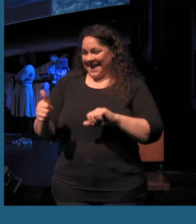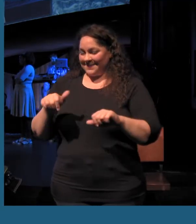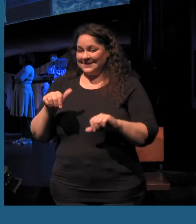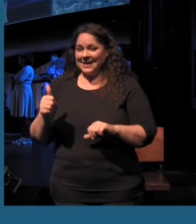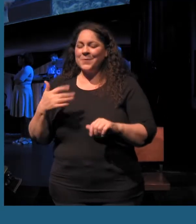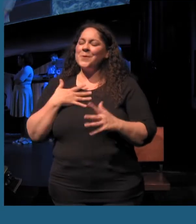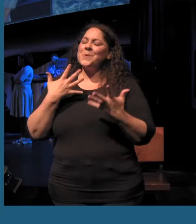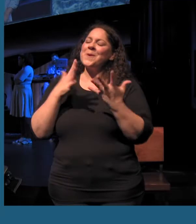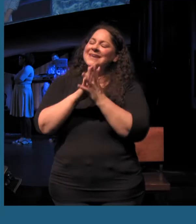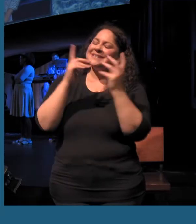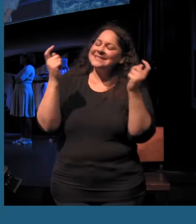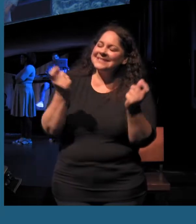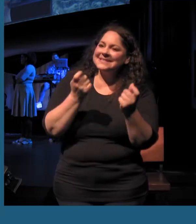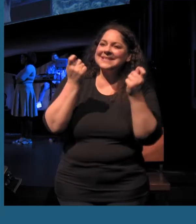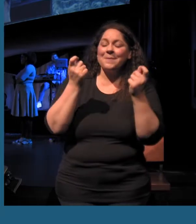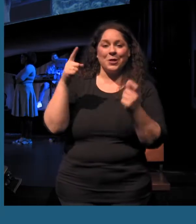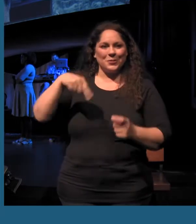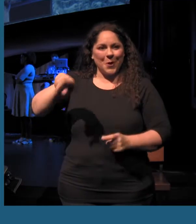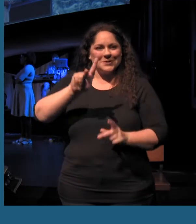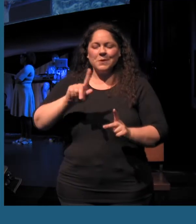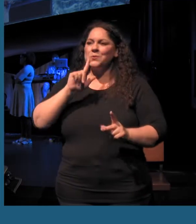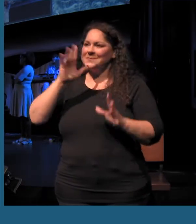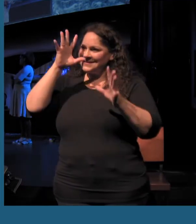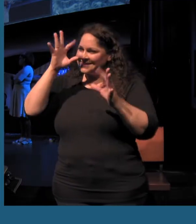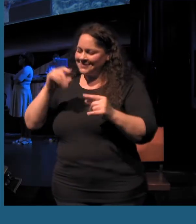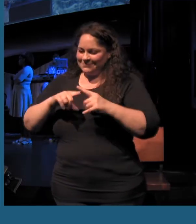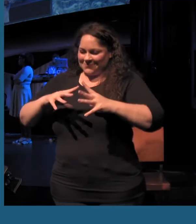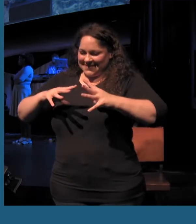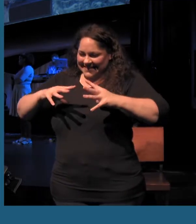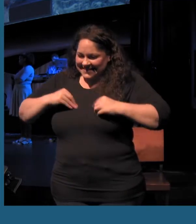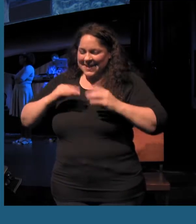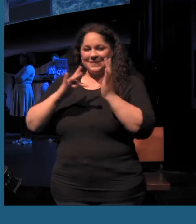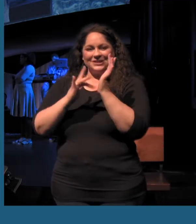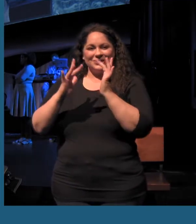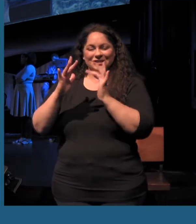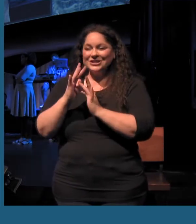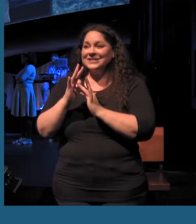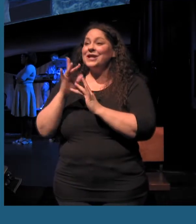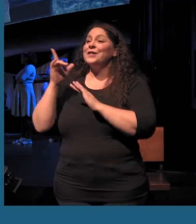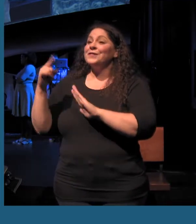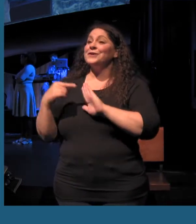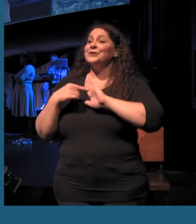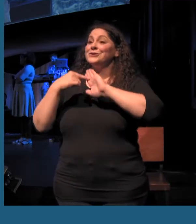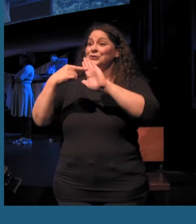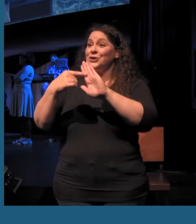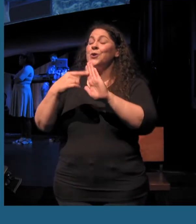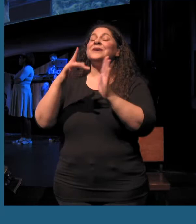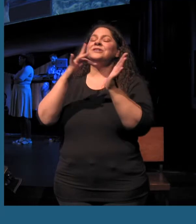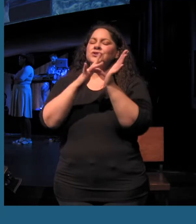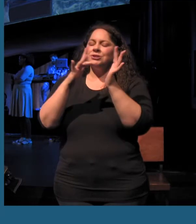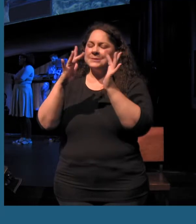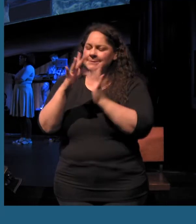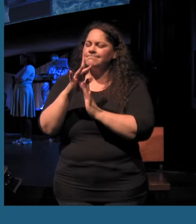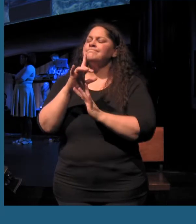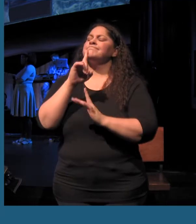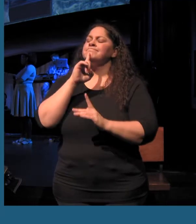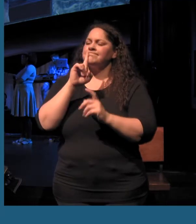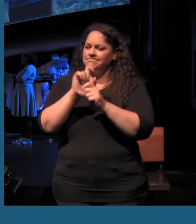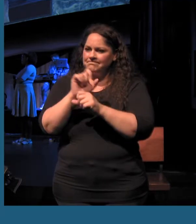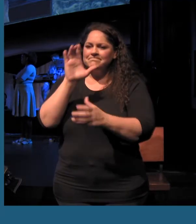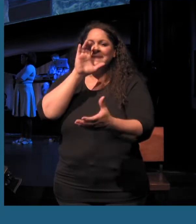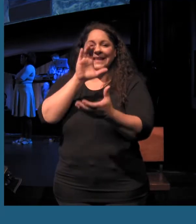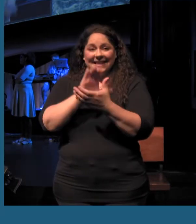when each of these people made this decision to follow Jesus. They're identifying with the fact that Jesus went to the cross